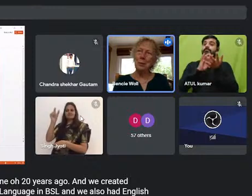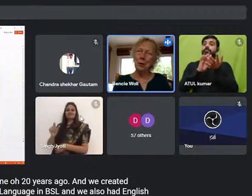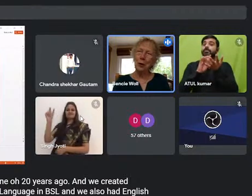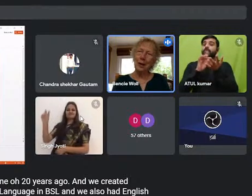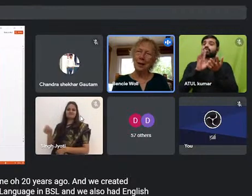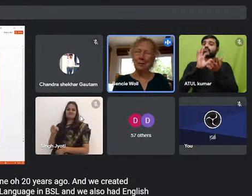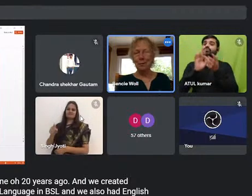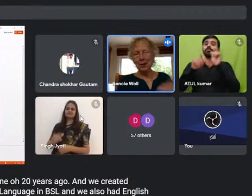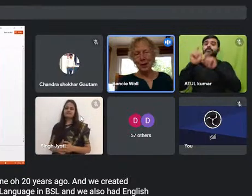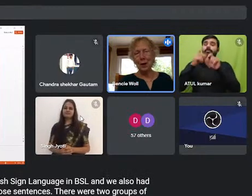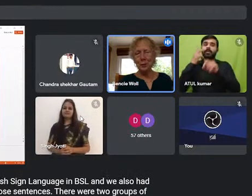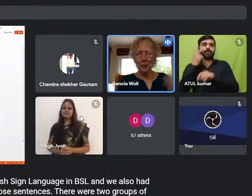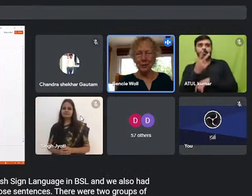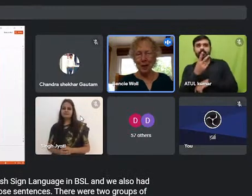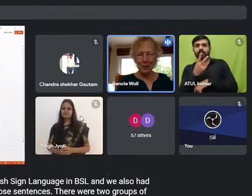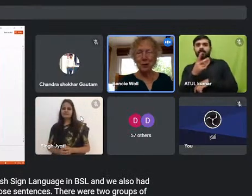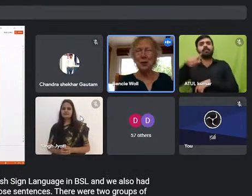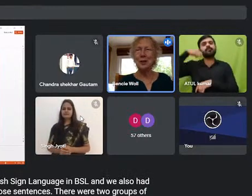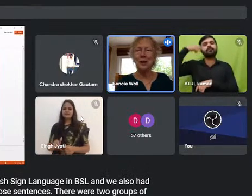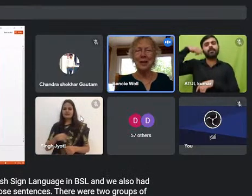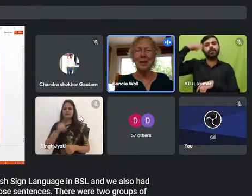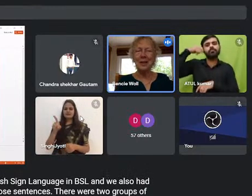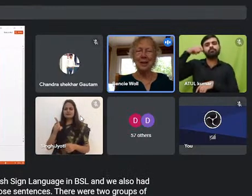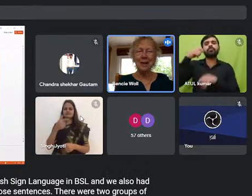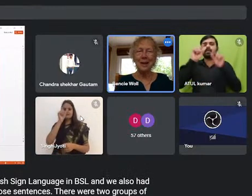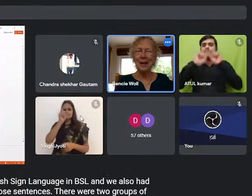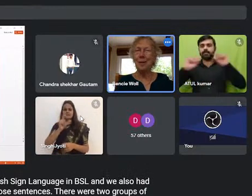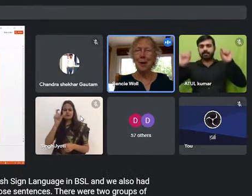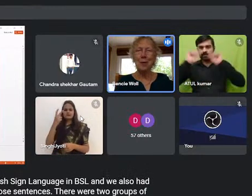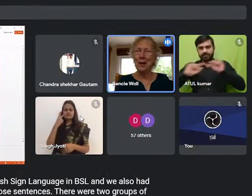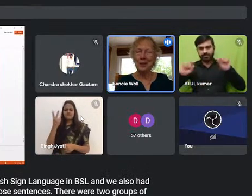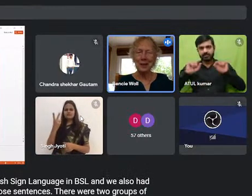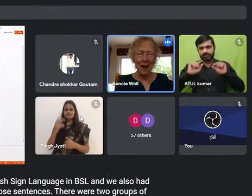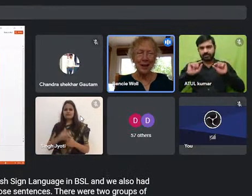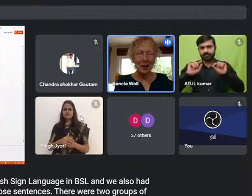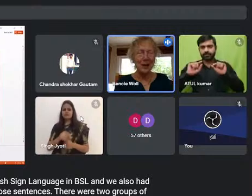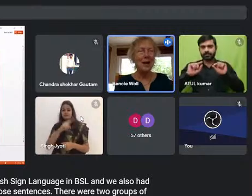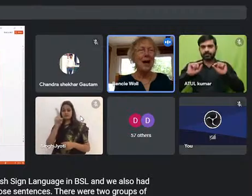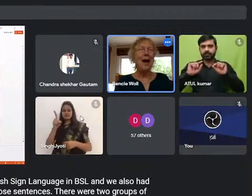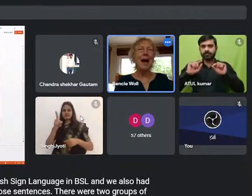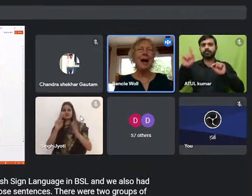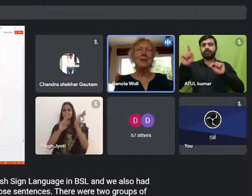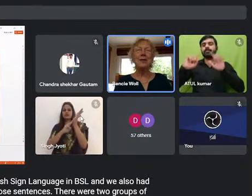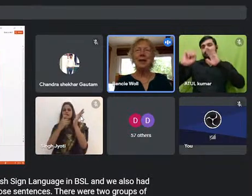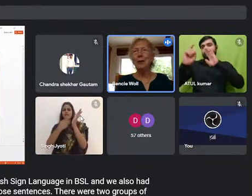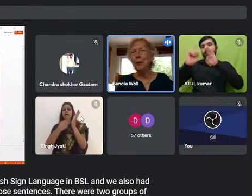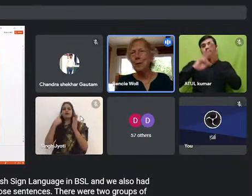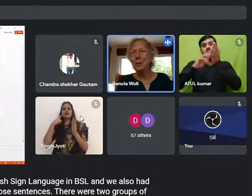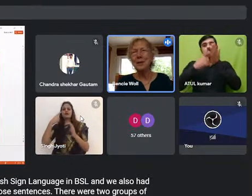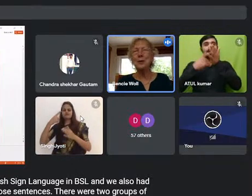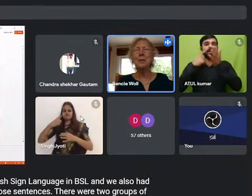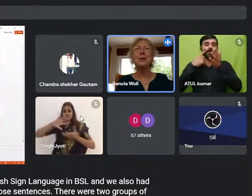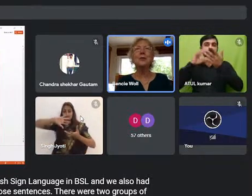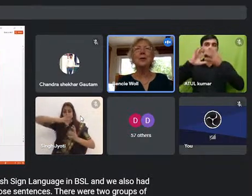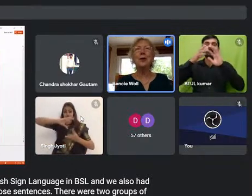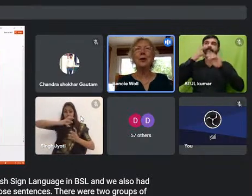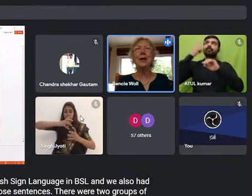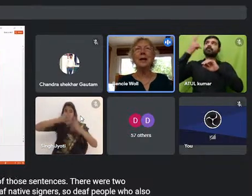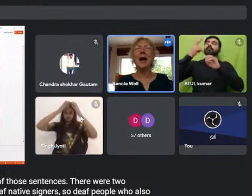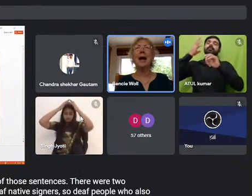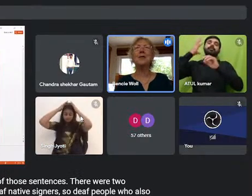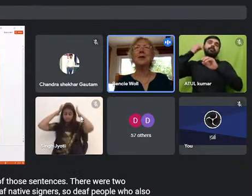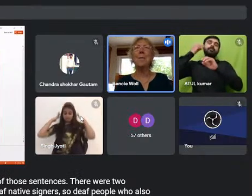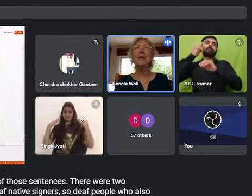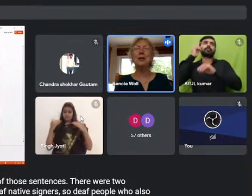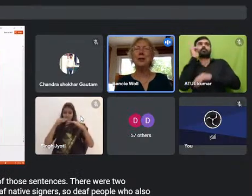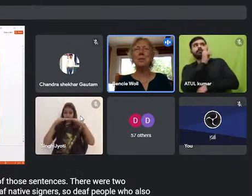obviously people were looking at videos of sentences in the MRI scanner, and the hearing participants were